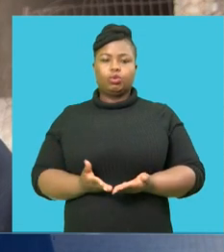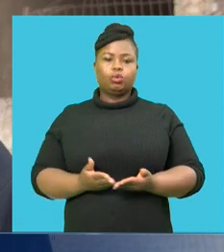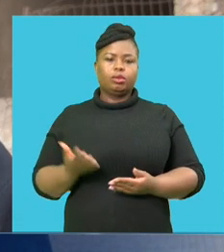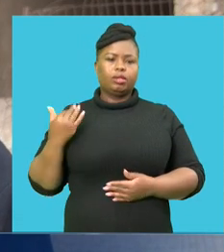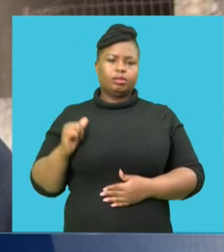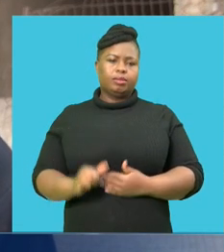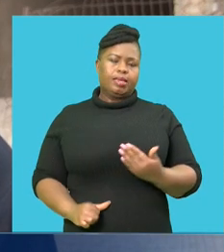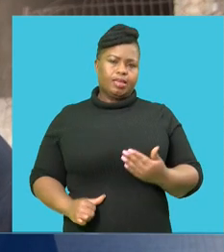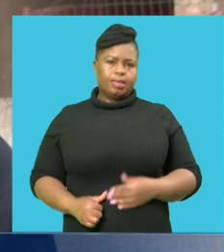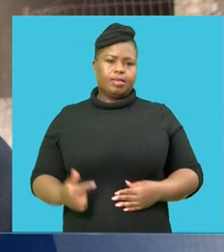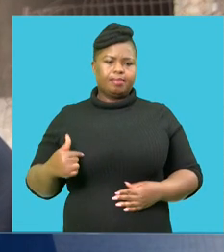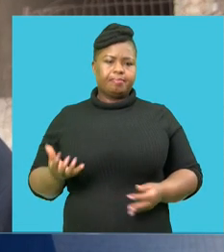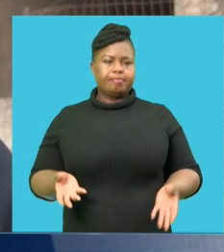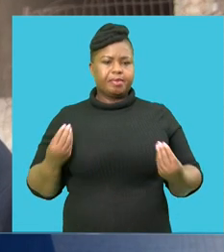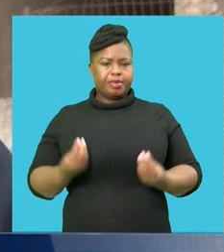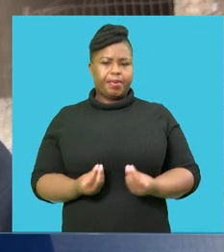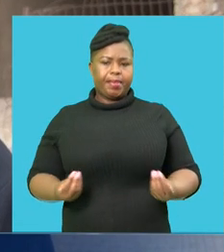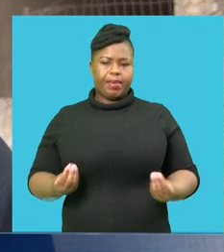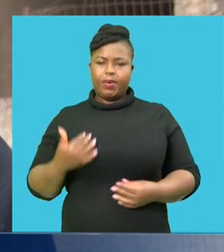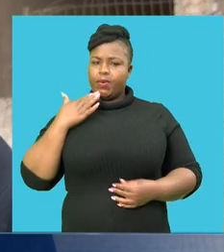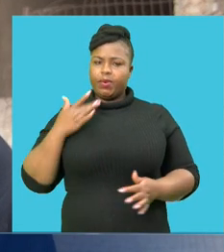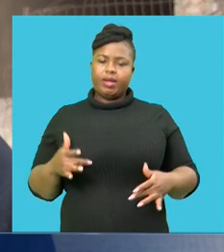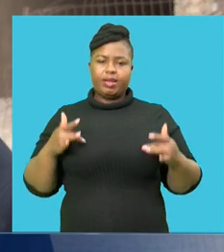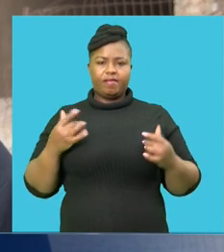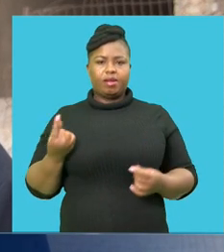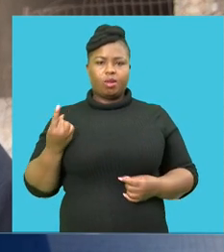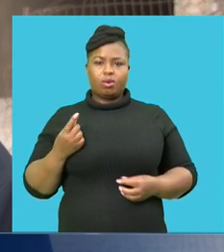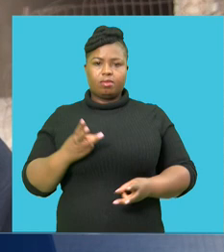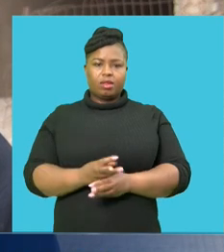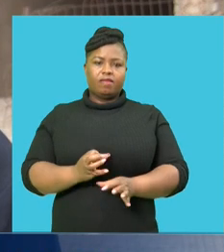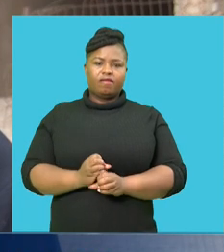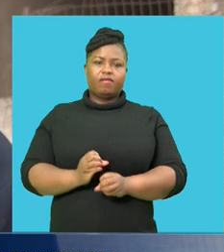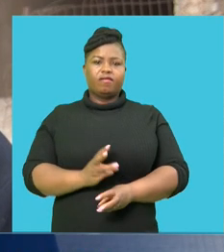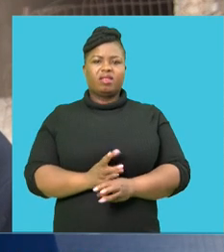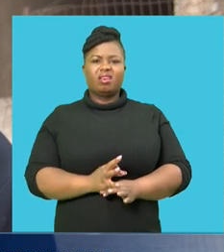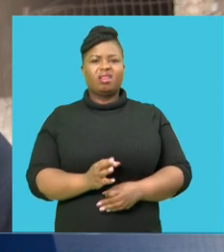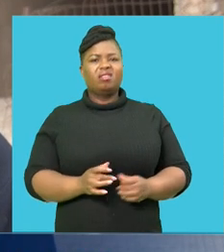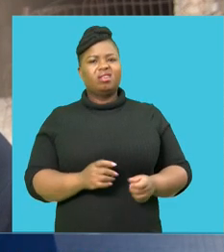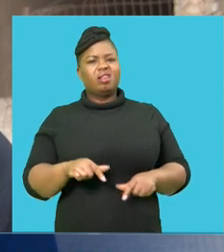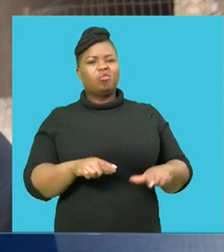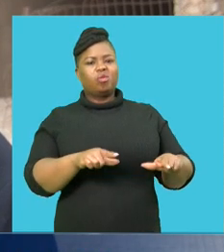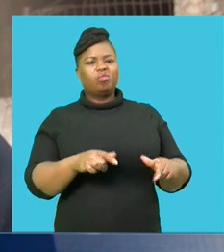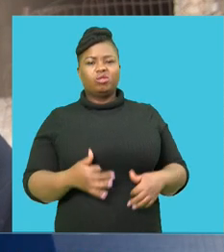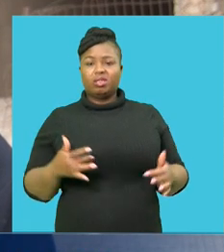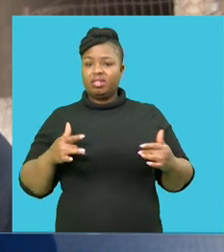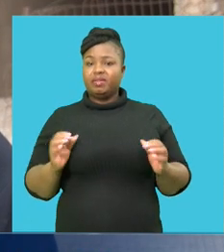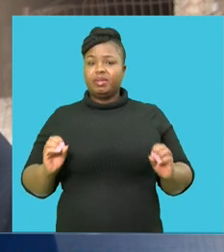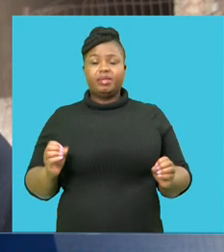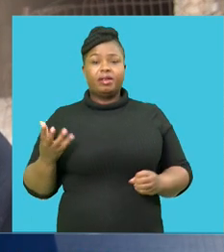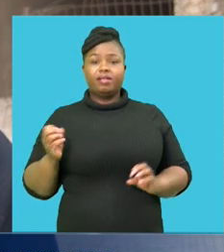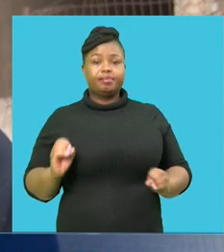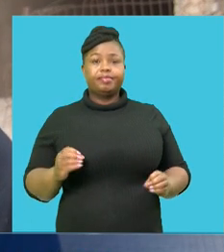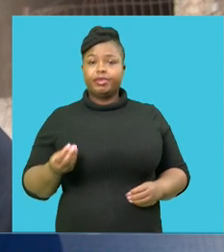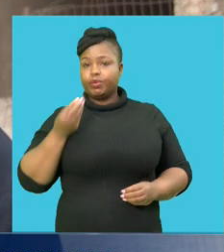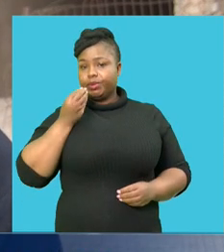last month and I got children that are staying alone. The parents were in Limpopo and are surviving without anything to